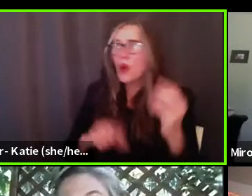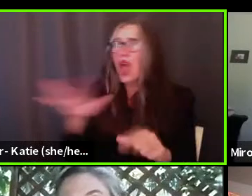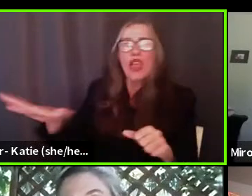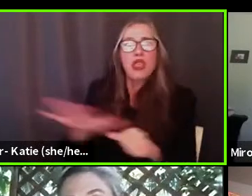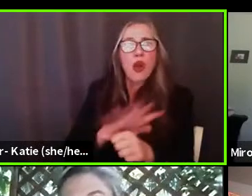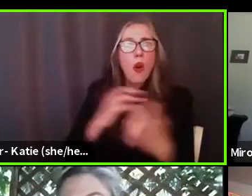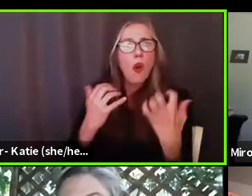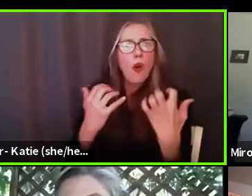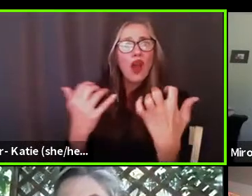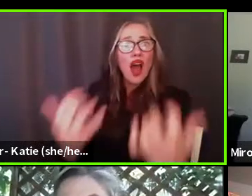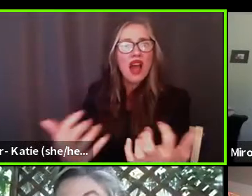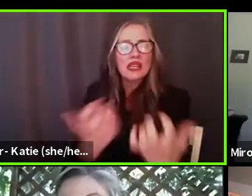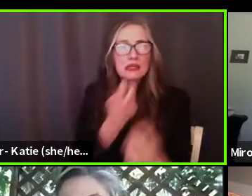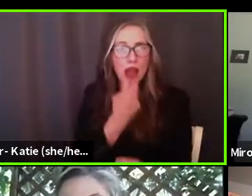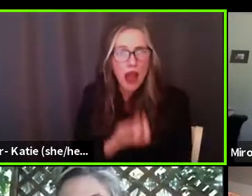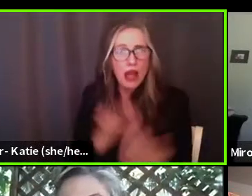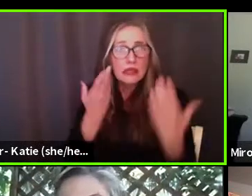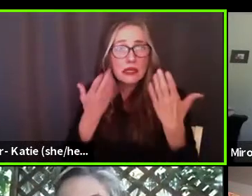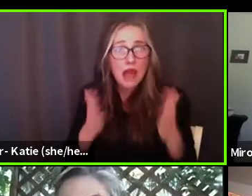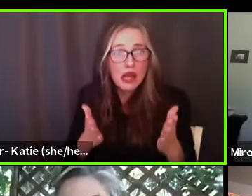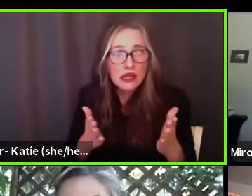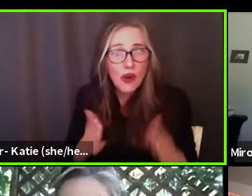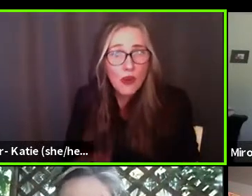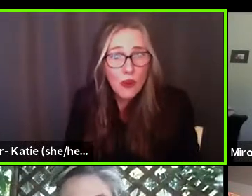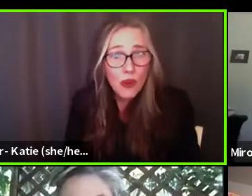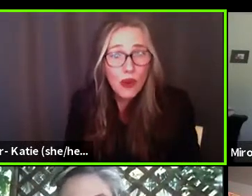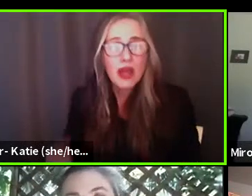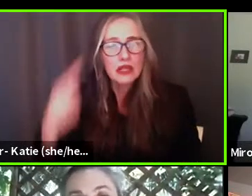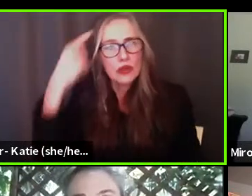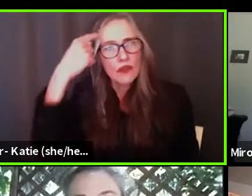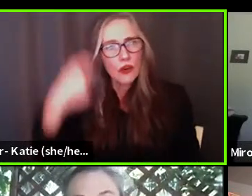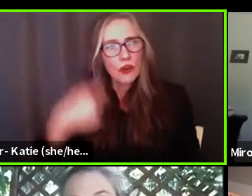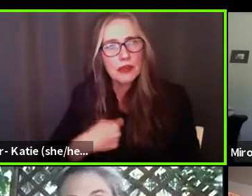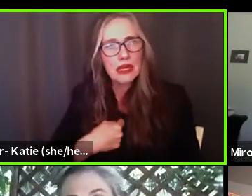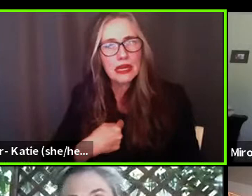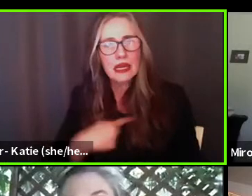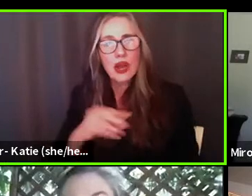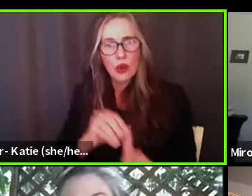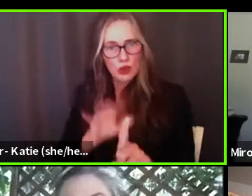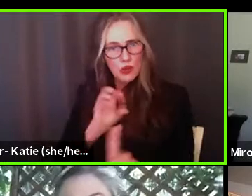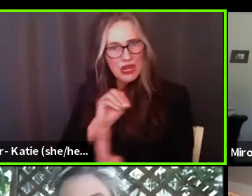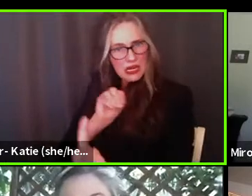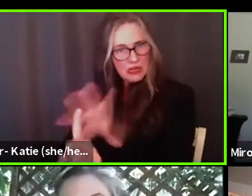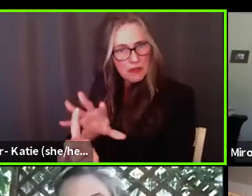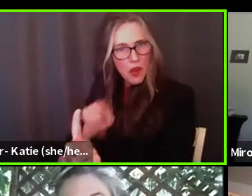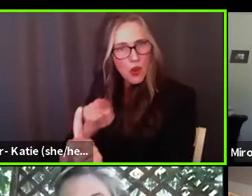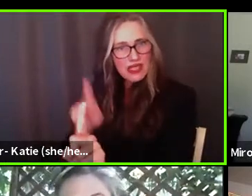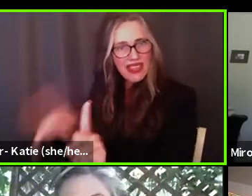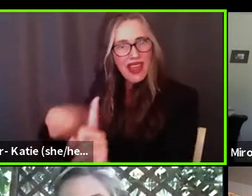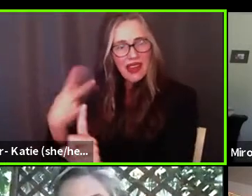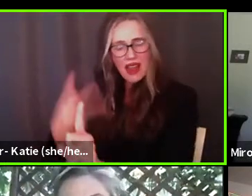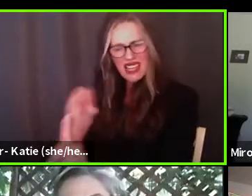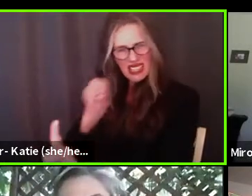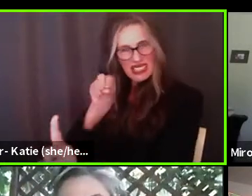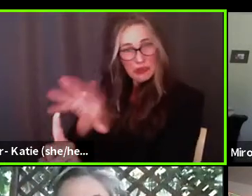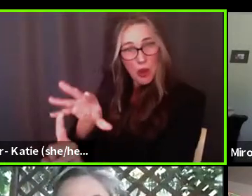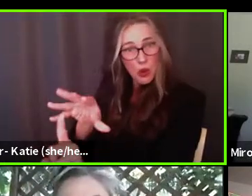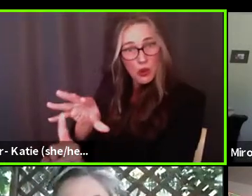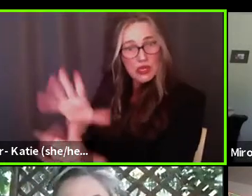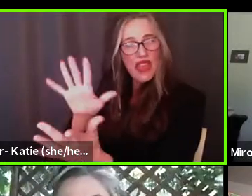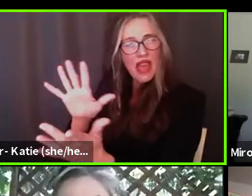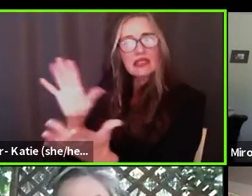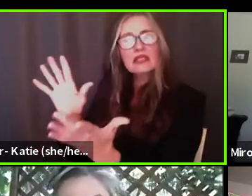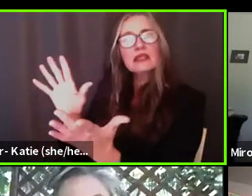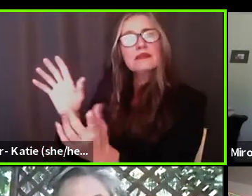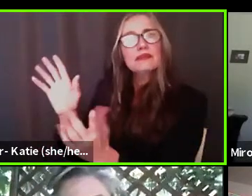think what's come up to me most about in this exposure of the ice abuse is how systemic this kind of